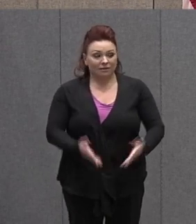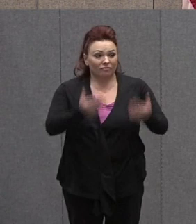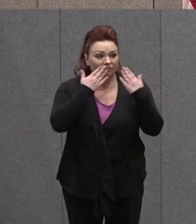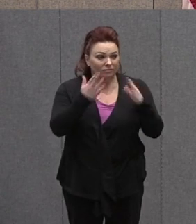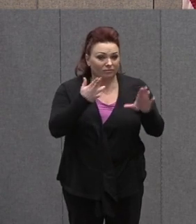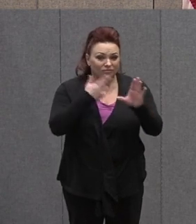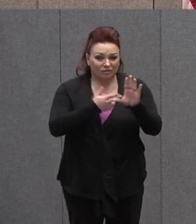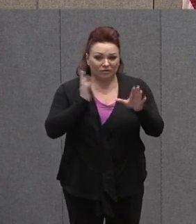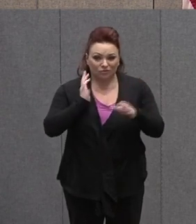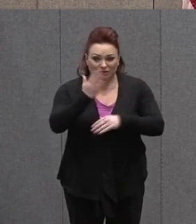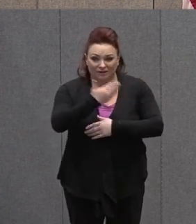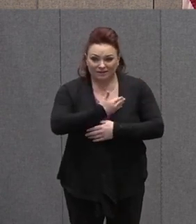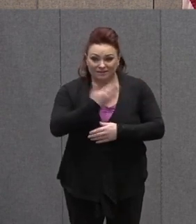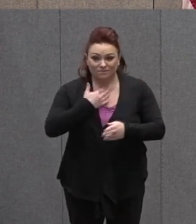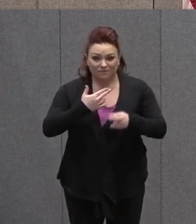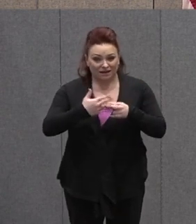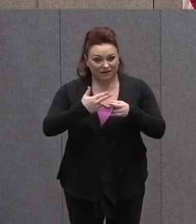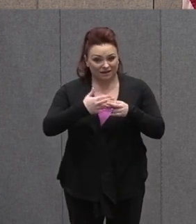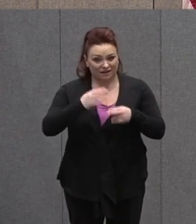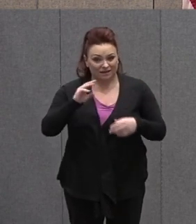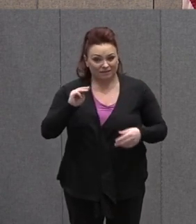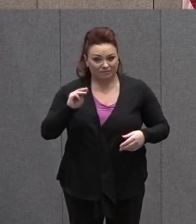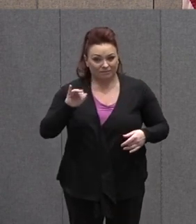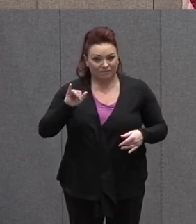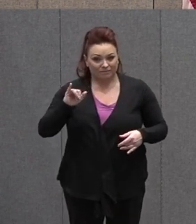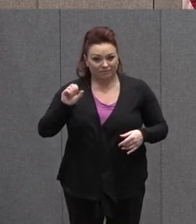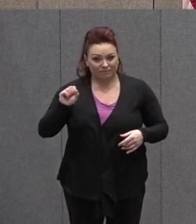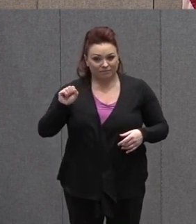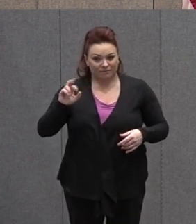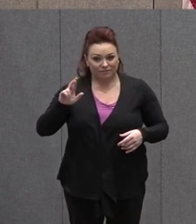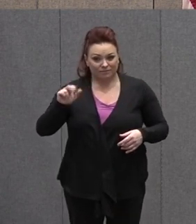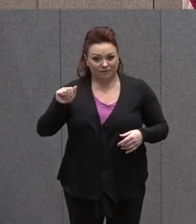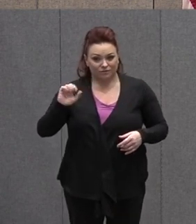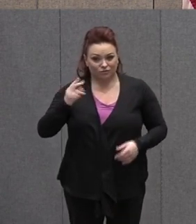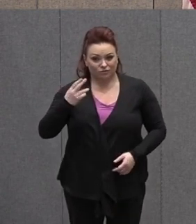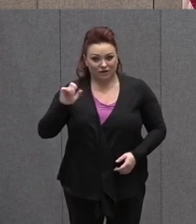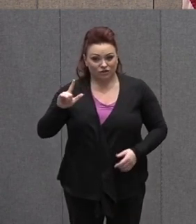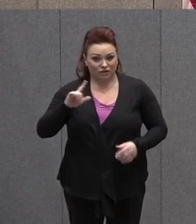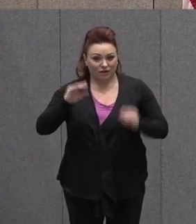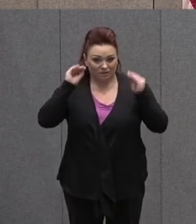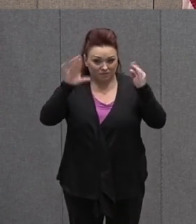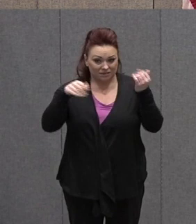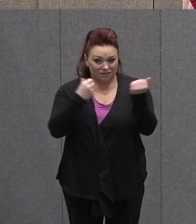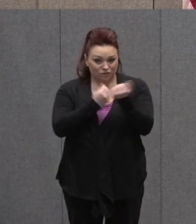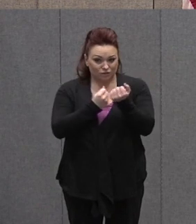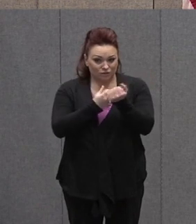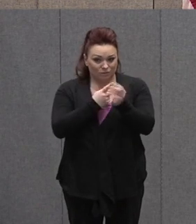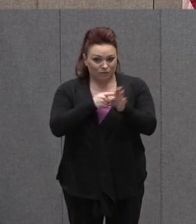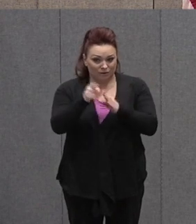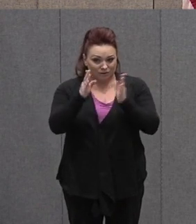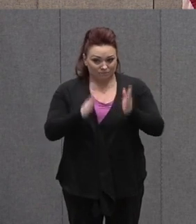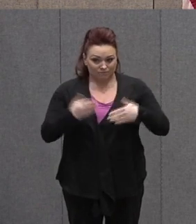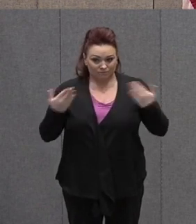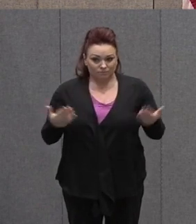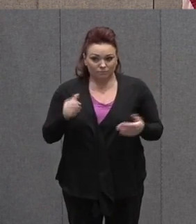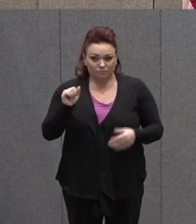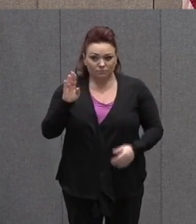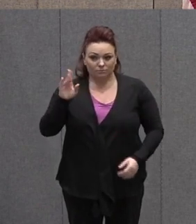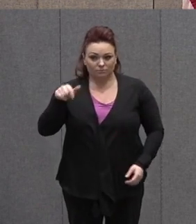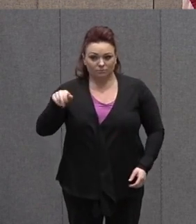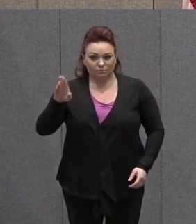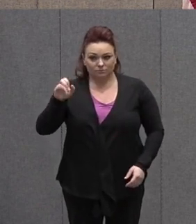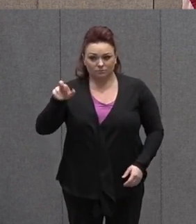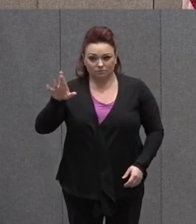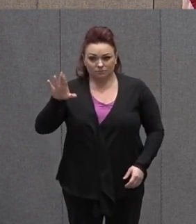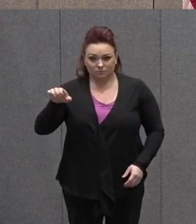Thanks for joining us. My name is Miss Rachel. I'm a teacher support specialist here at Albuquerque Public Schools. I've got a